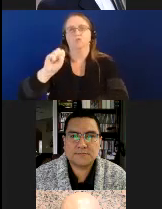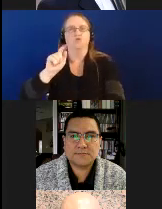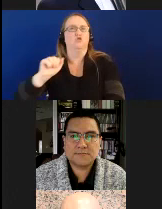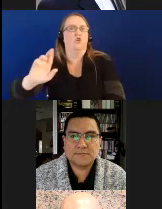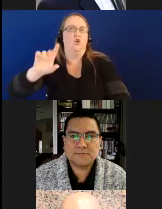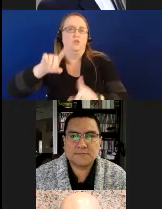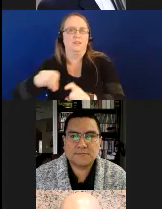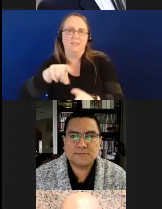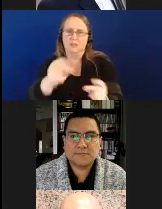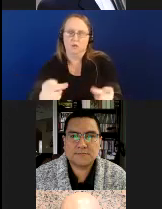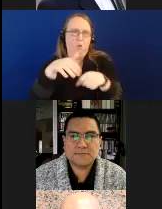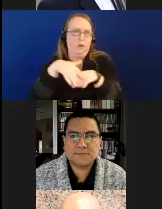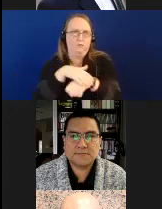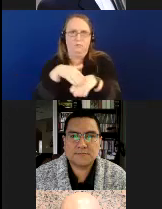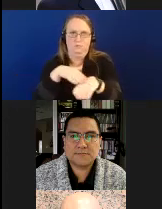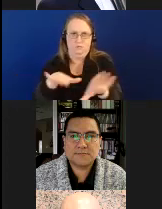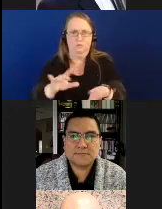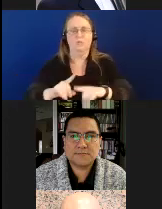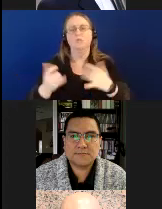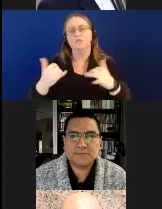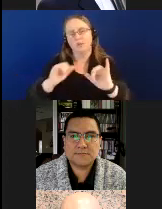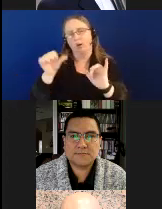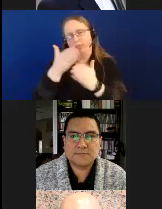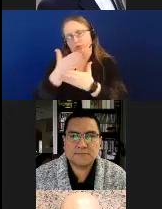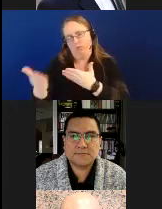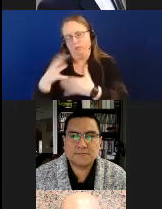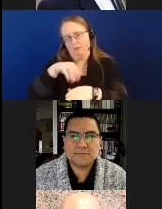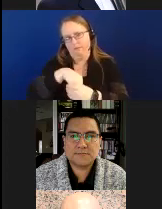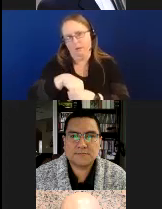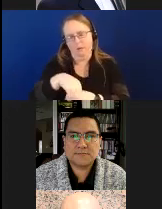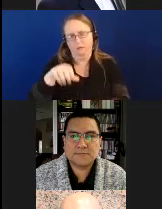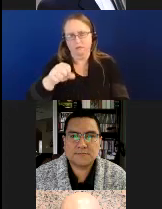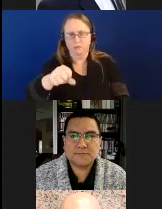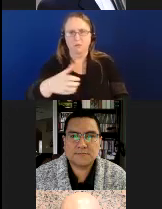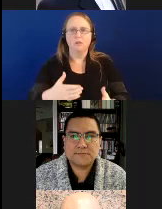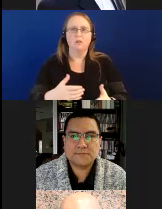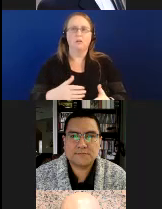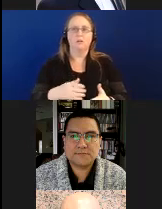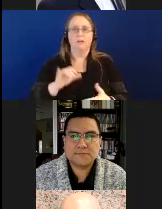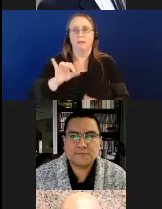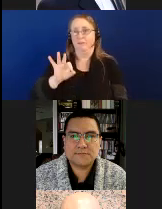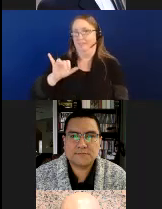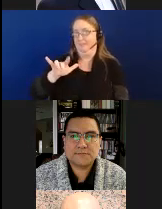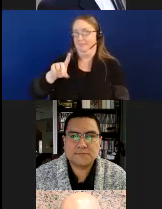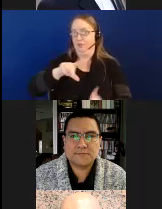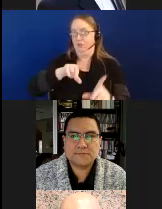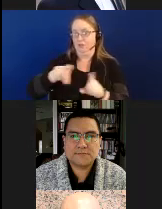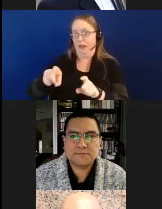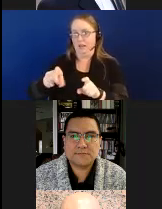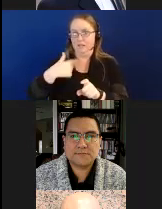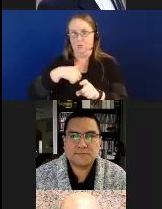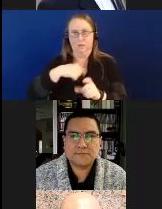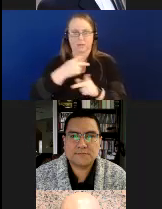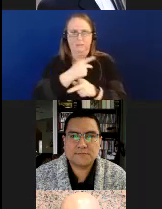a very quick overview, but I will say there's still some other stuff that goes into this as well, right? If through the field testing, we actually figure out, for